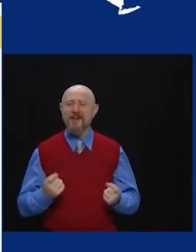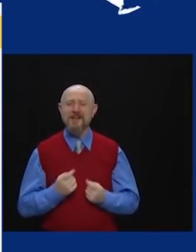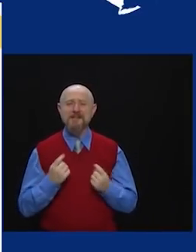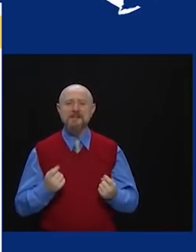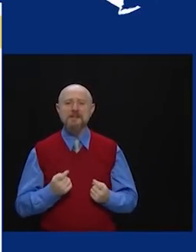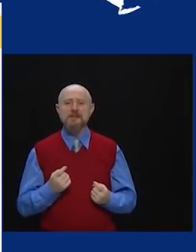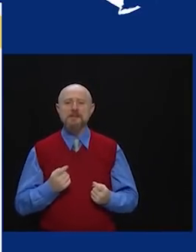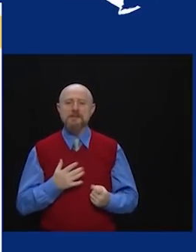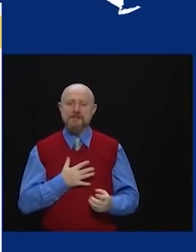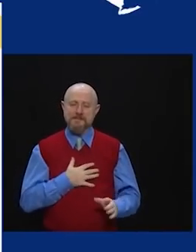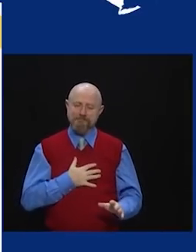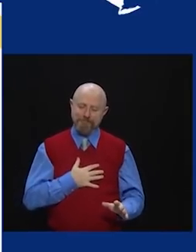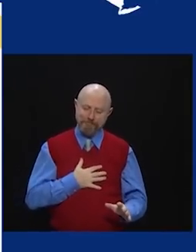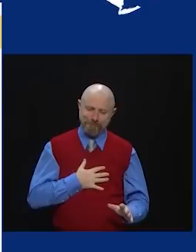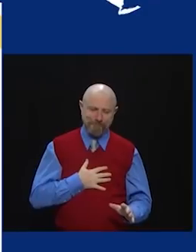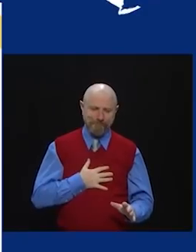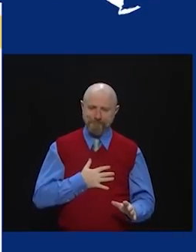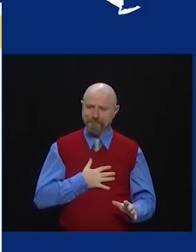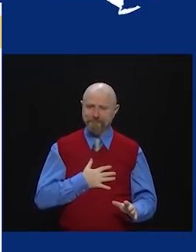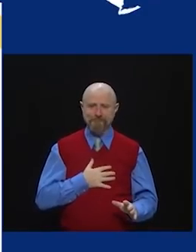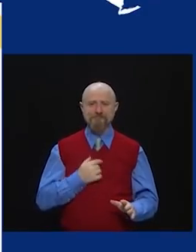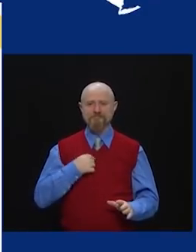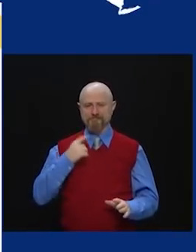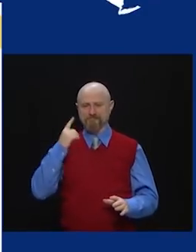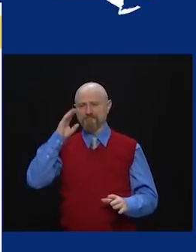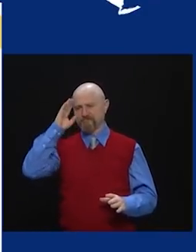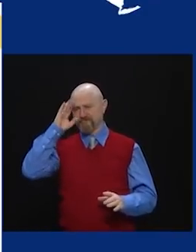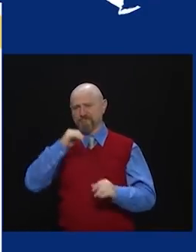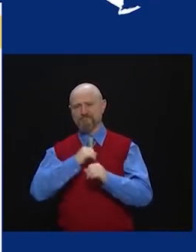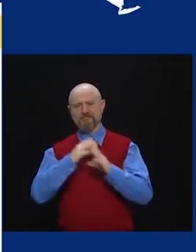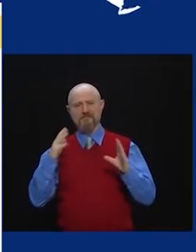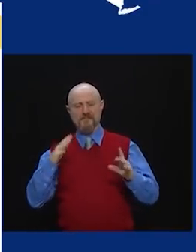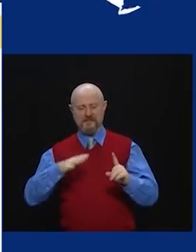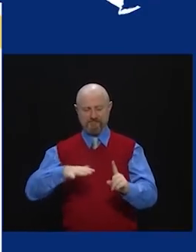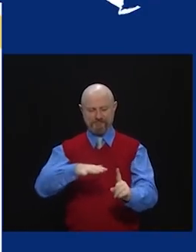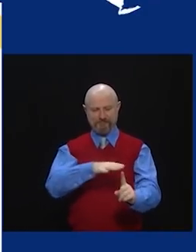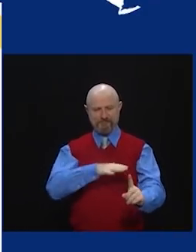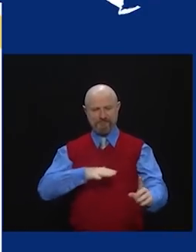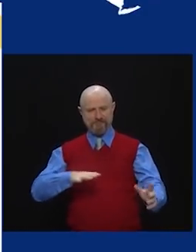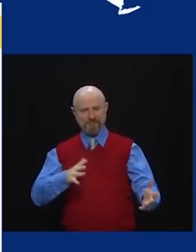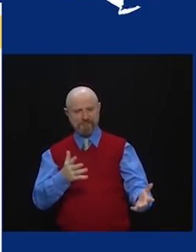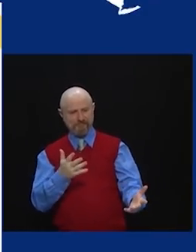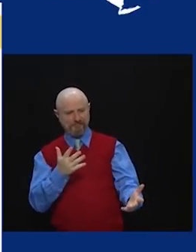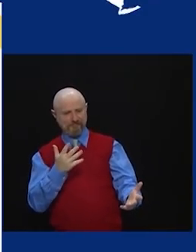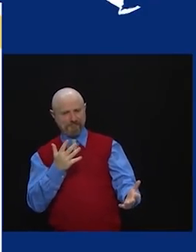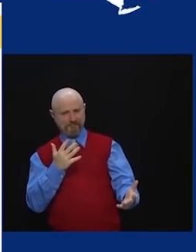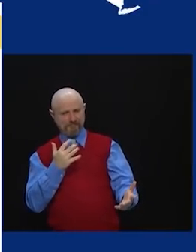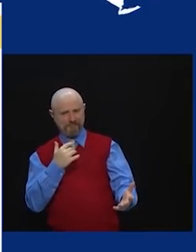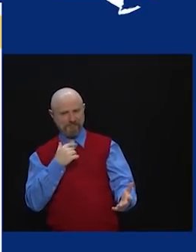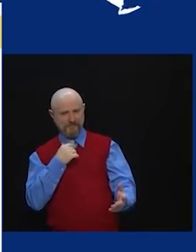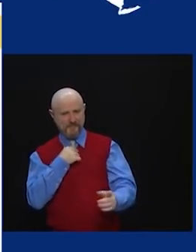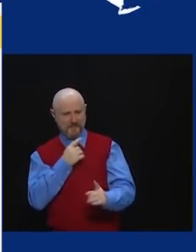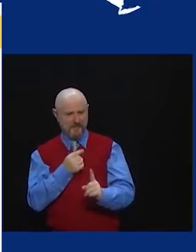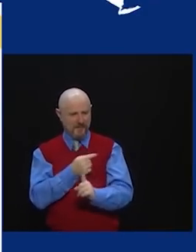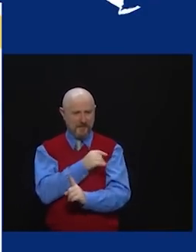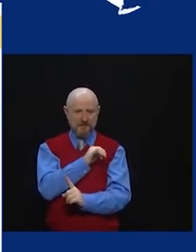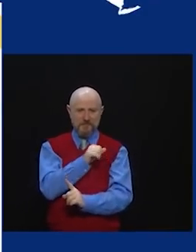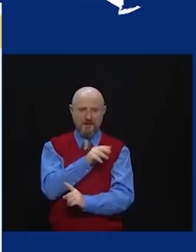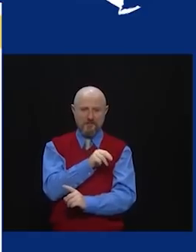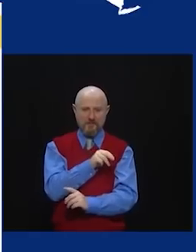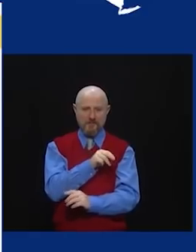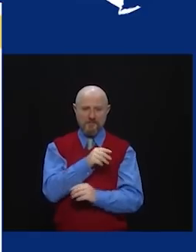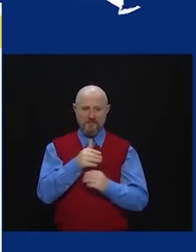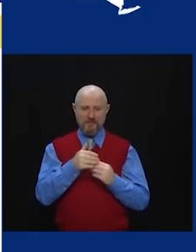again, put it in context of where we were, our 7-day average, where we were last January, again, a very high percentage of deaths. We are seeing